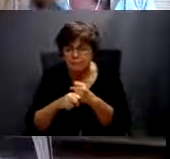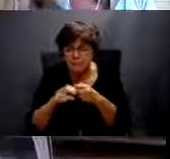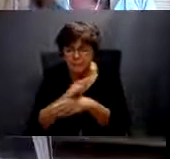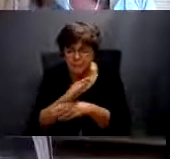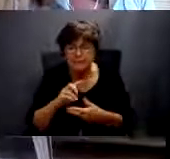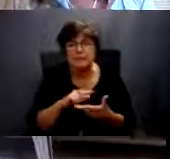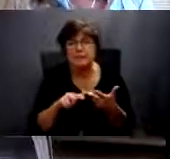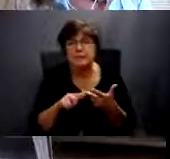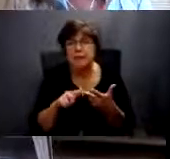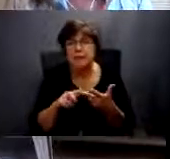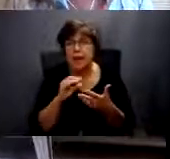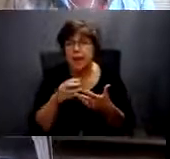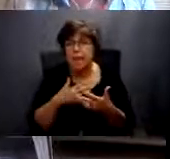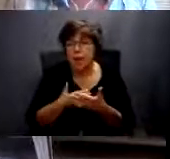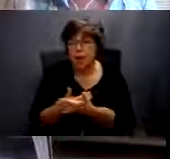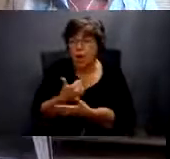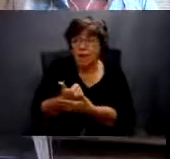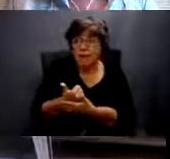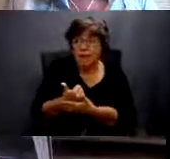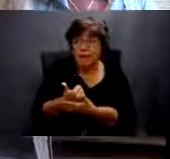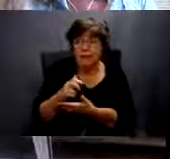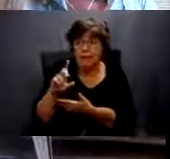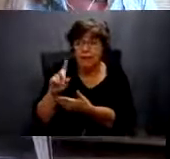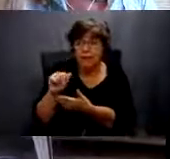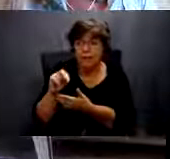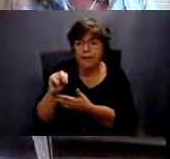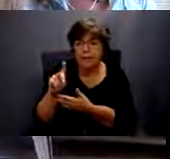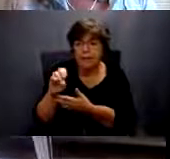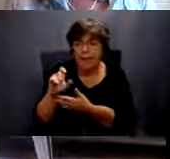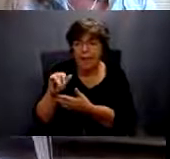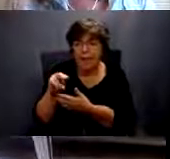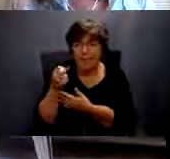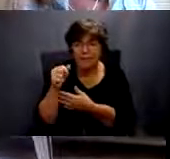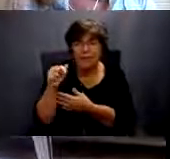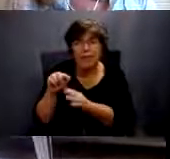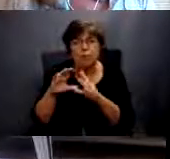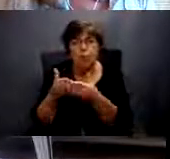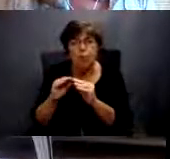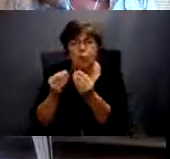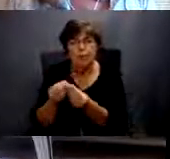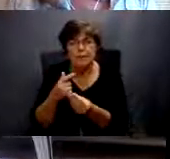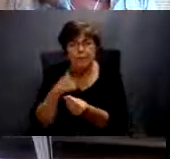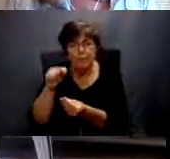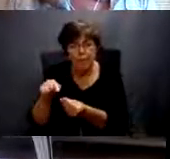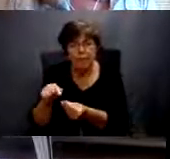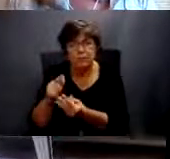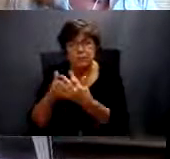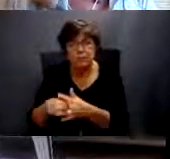And my latest journey, Dandelions, which is still the organization that I hold today, was started